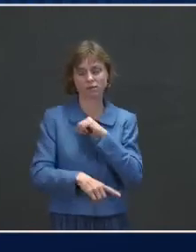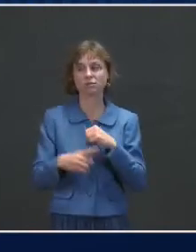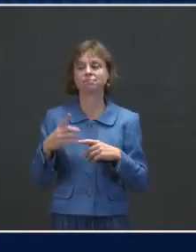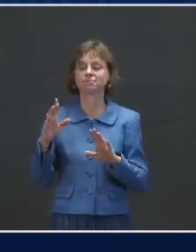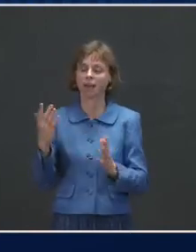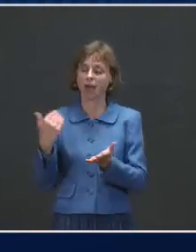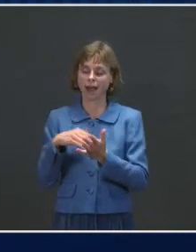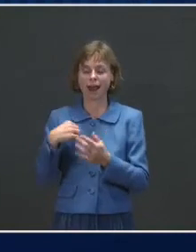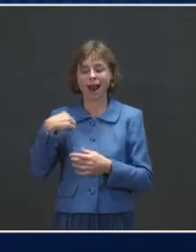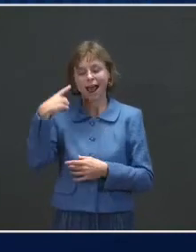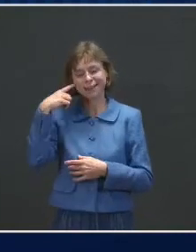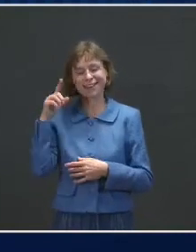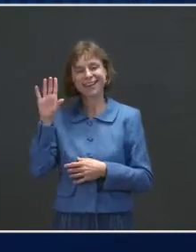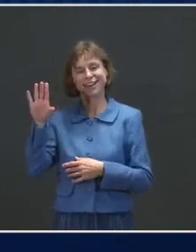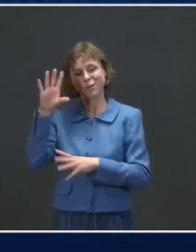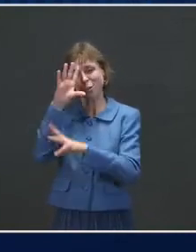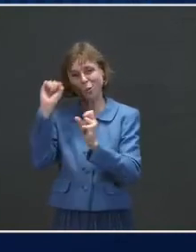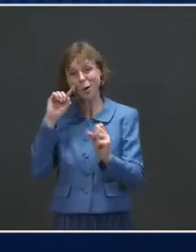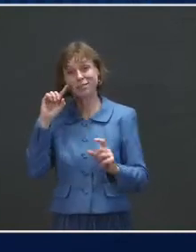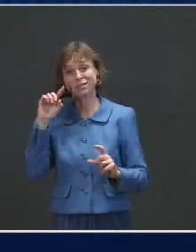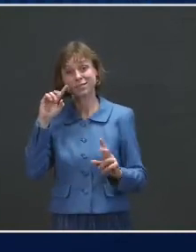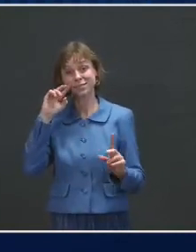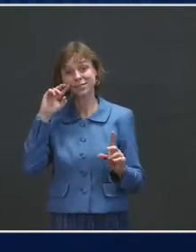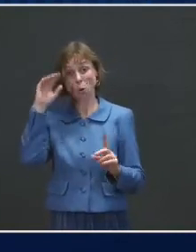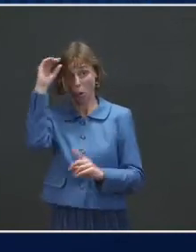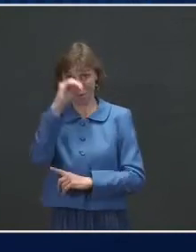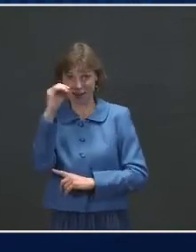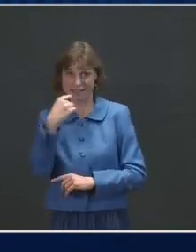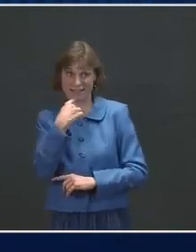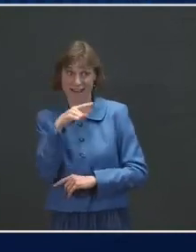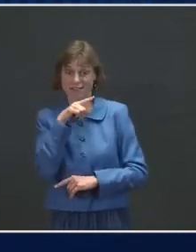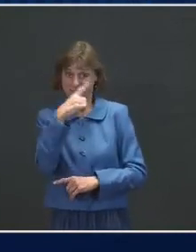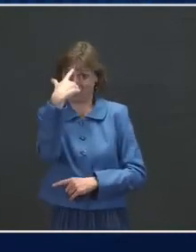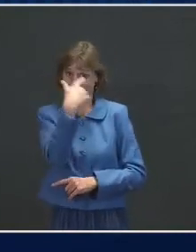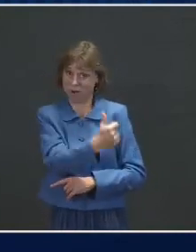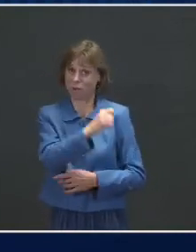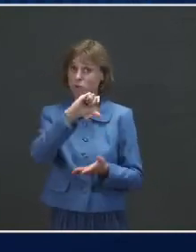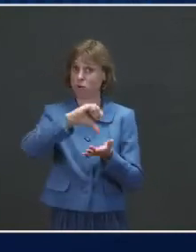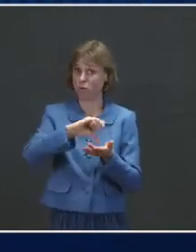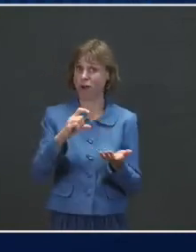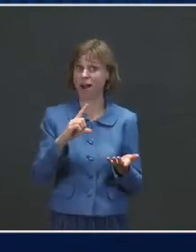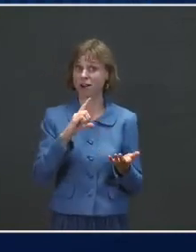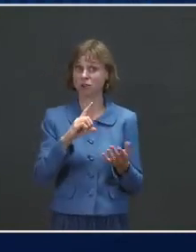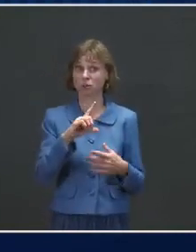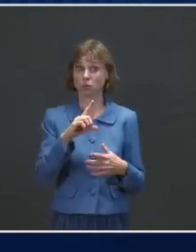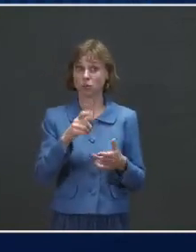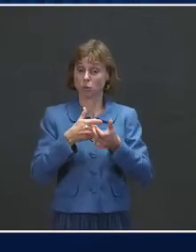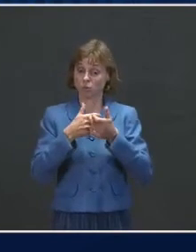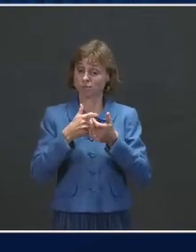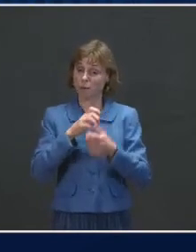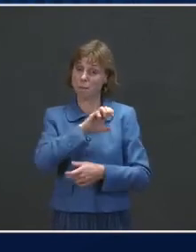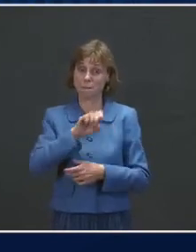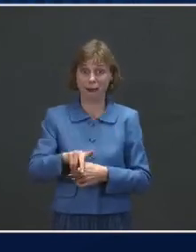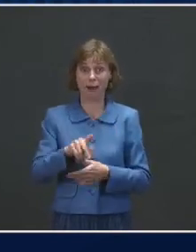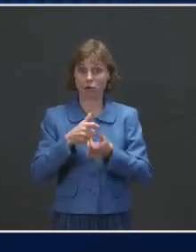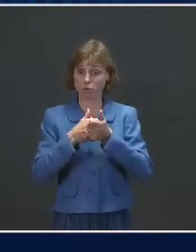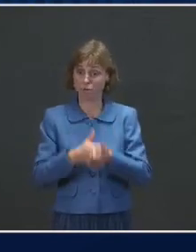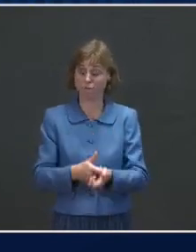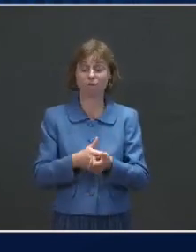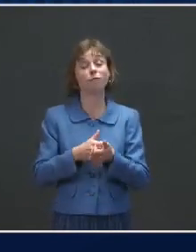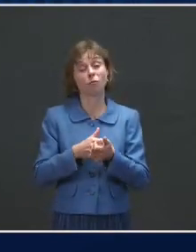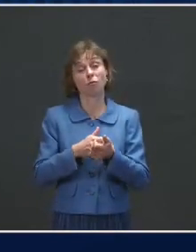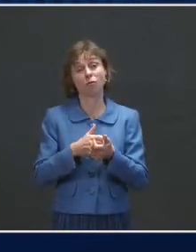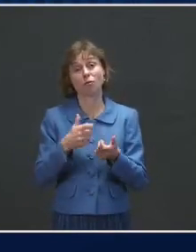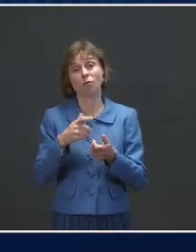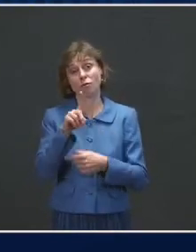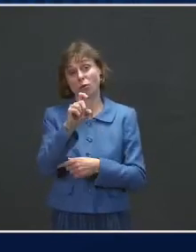the ball is in Iran's court to come back into full compliance with the JCPOA, and that would be